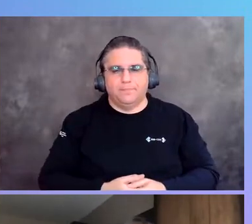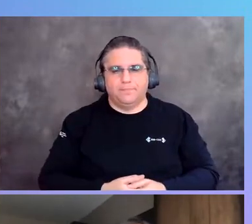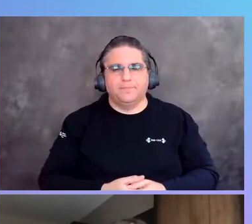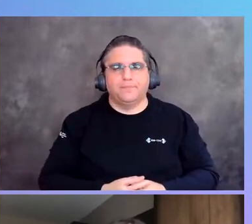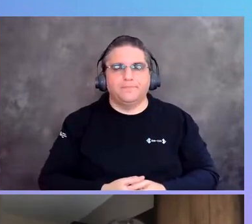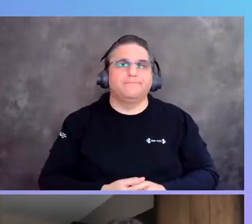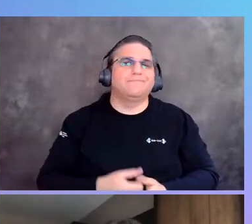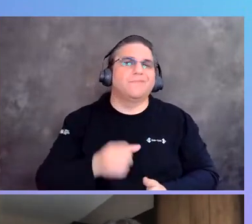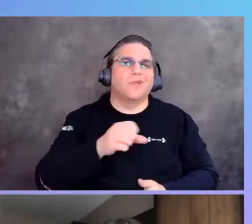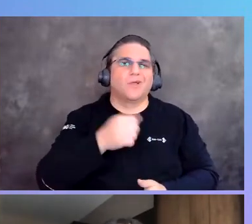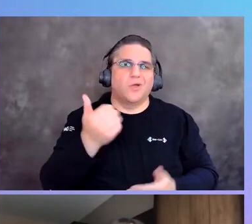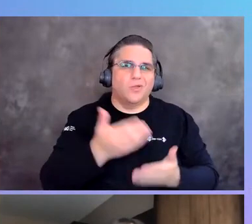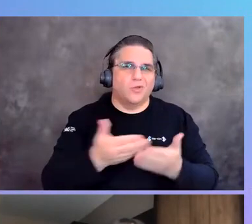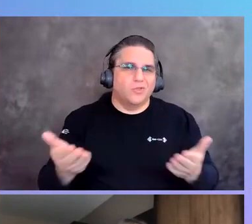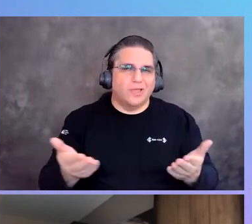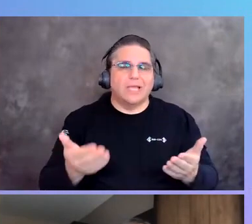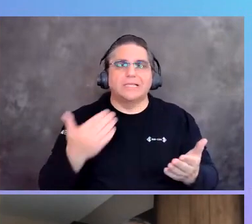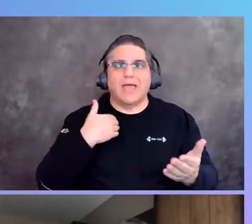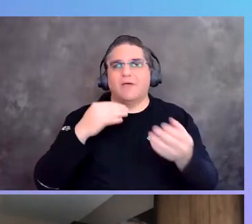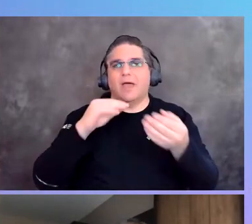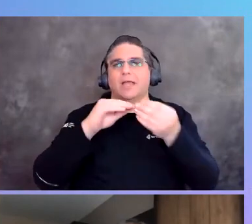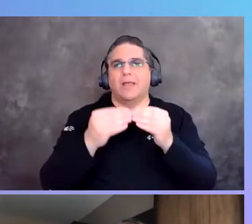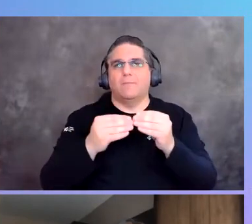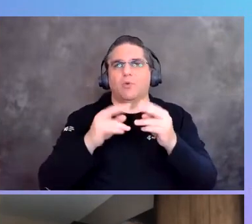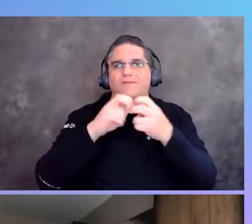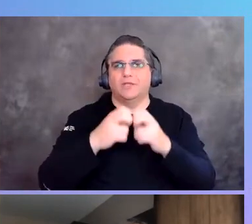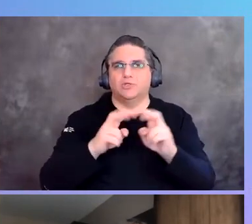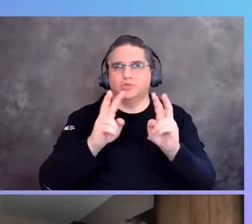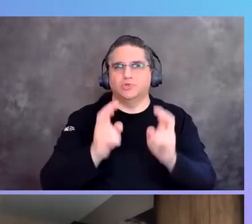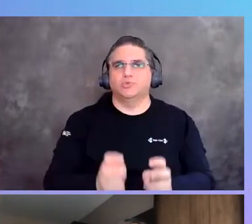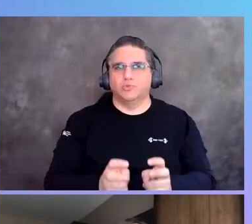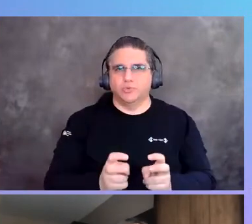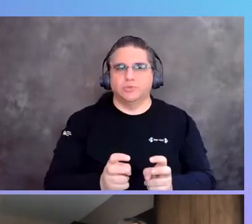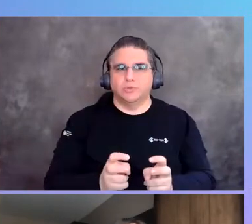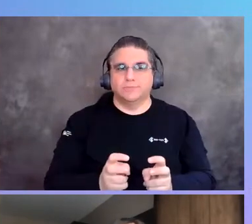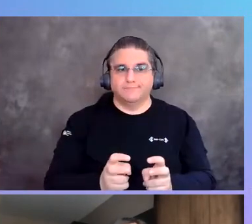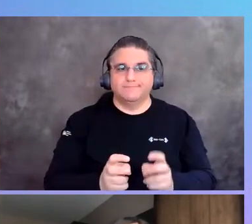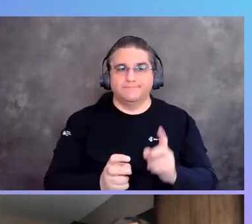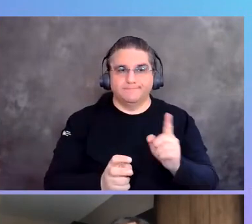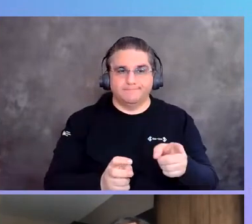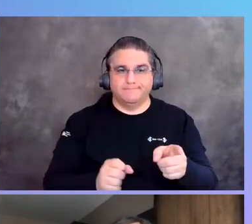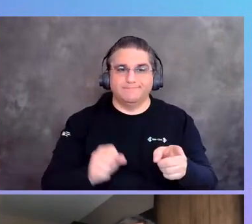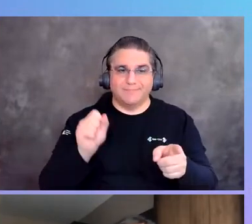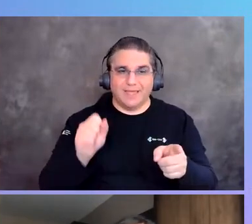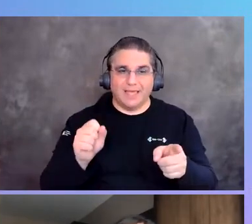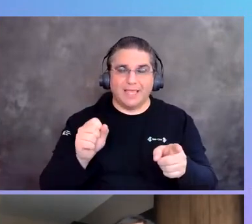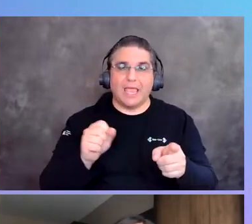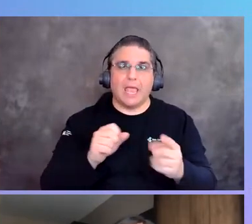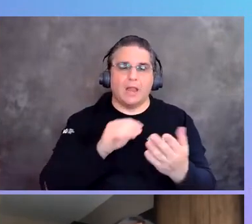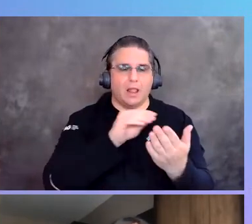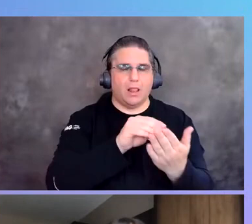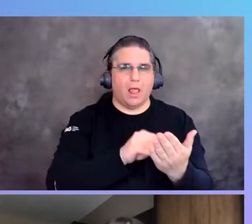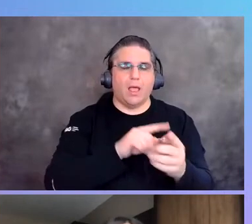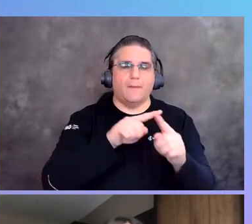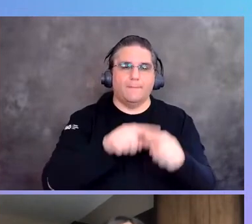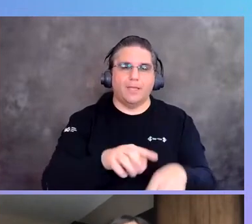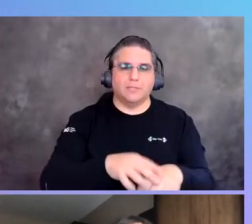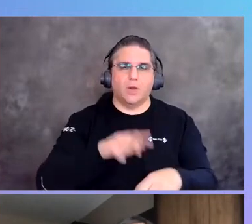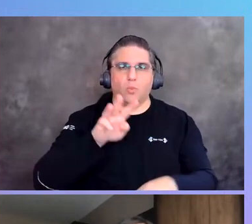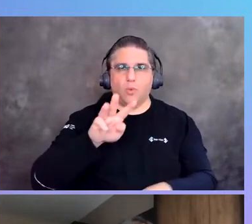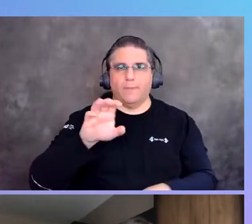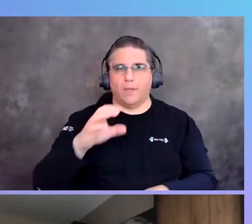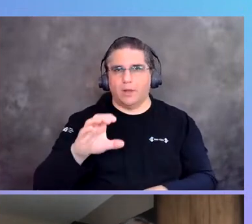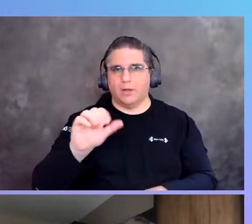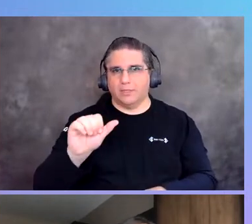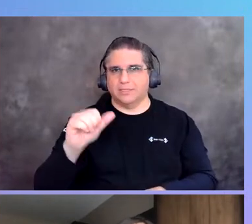number of issues. We talked about this earlier, issues logged based on the Web Content Accessibility Guidelines, and this